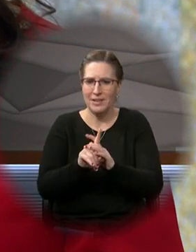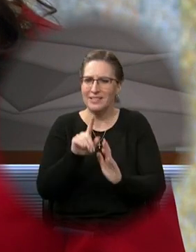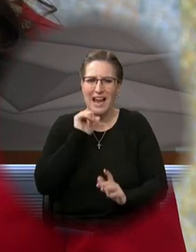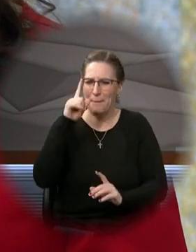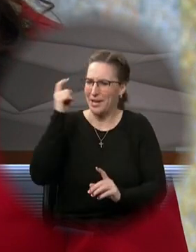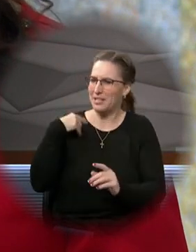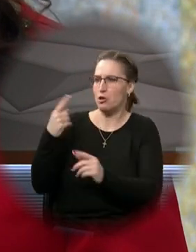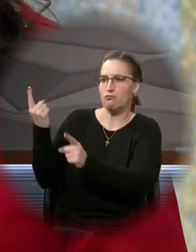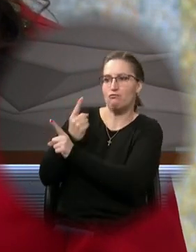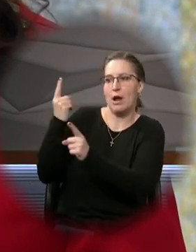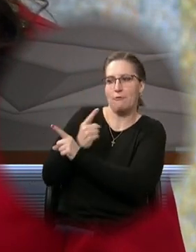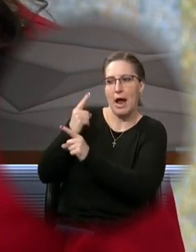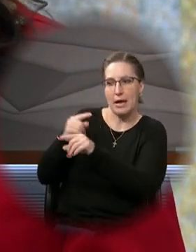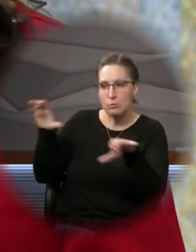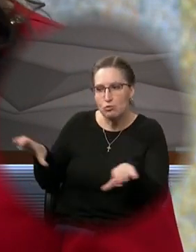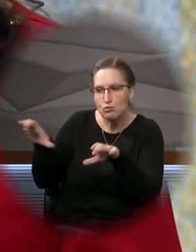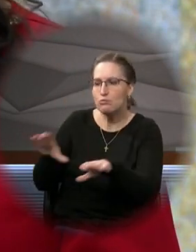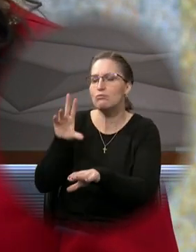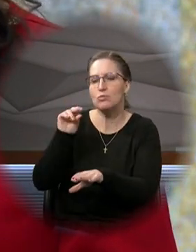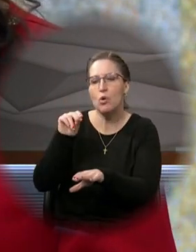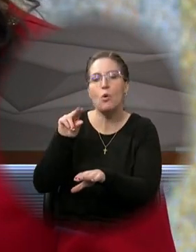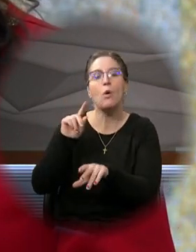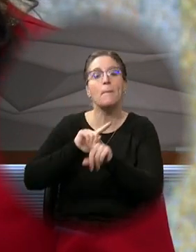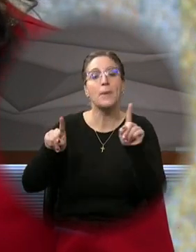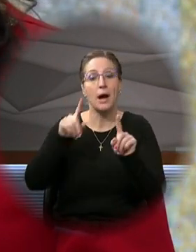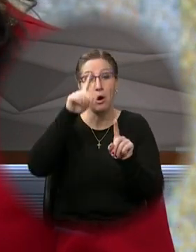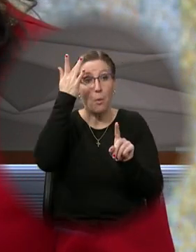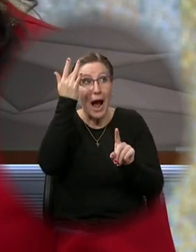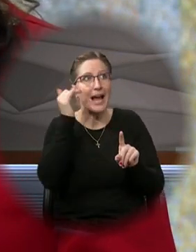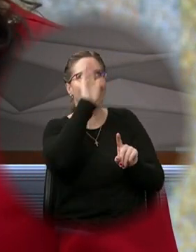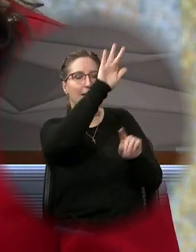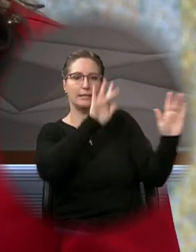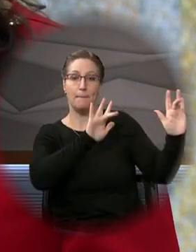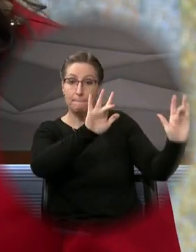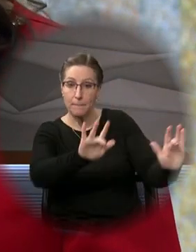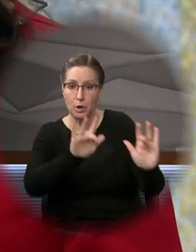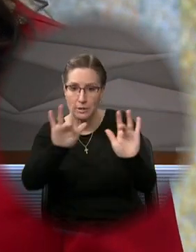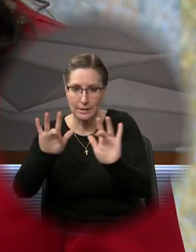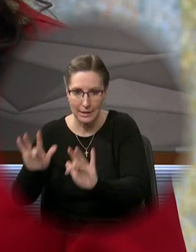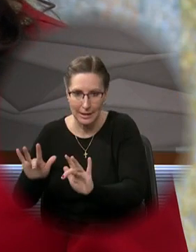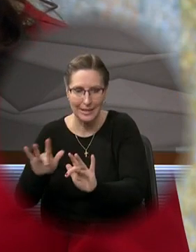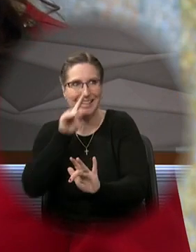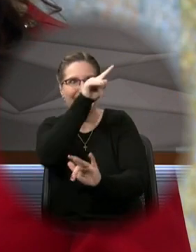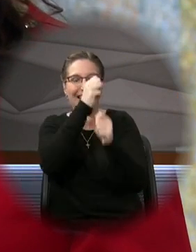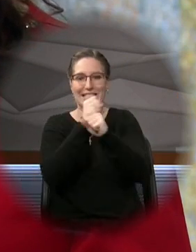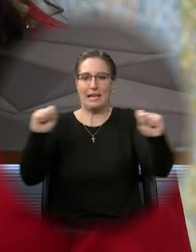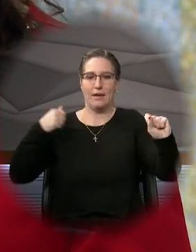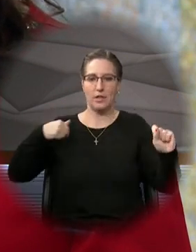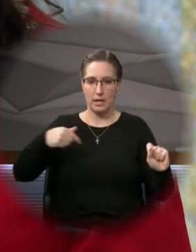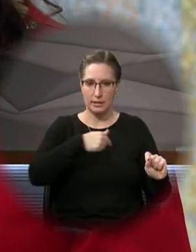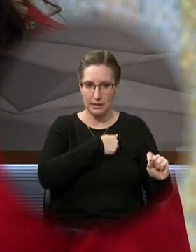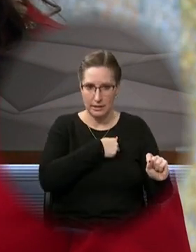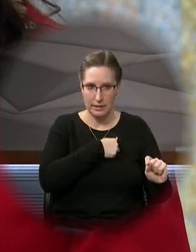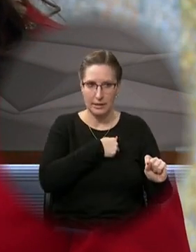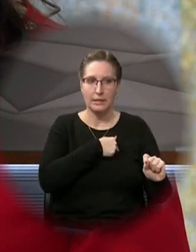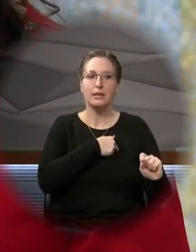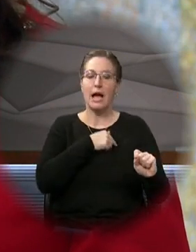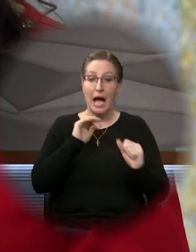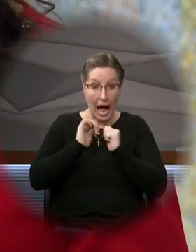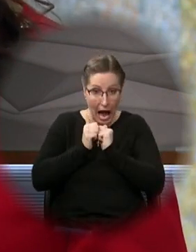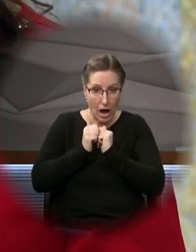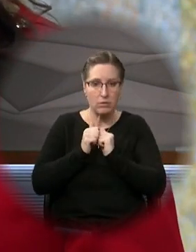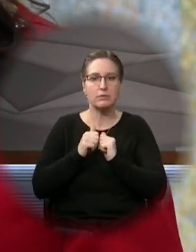righteous deeds we had done, but because of his mercy, he saved us through the bath of